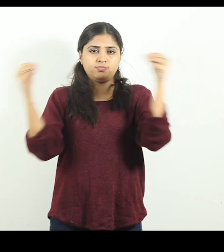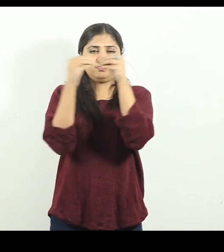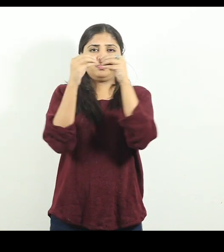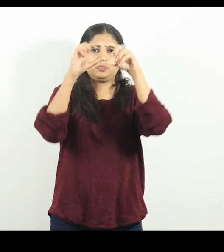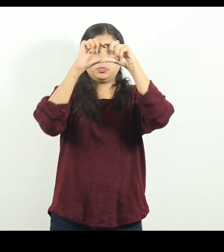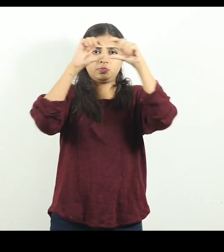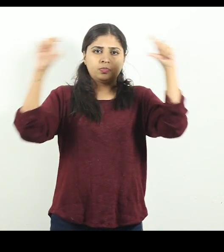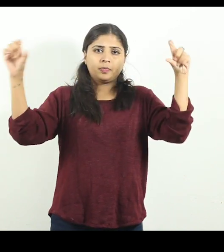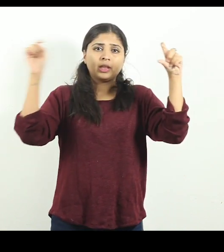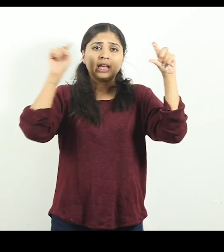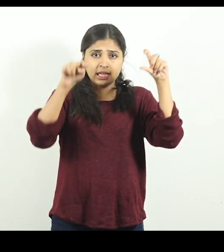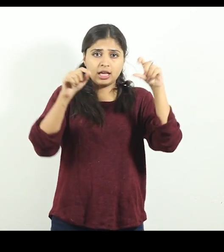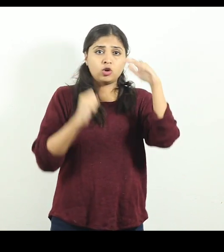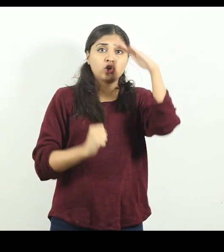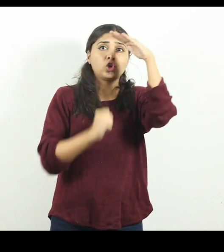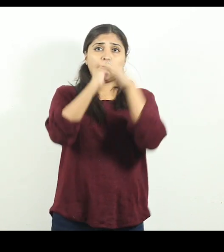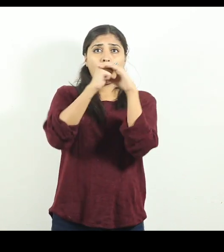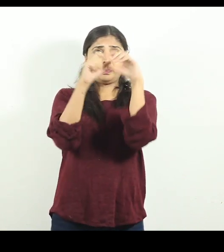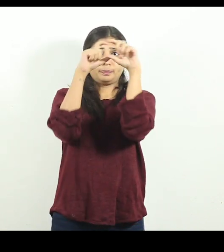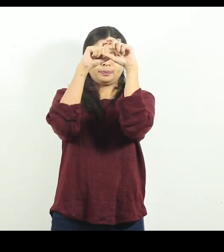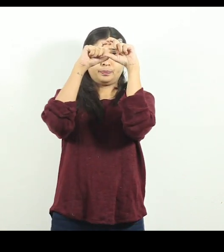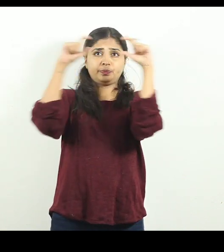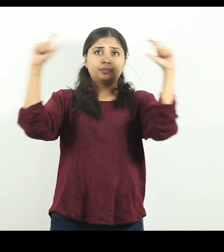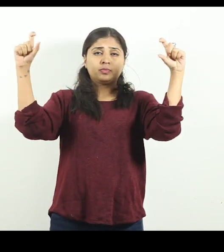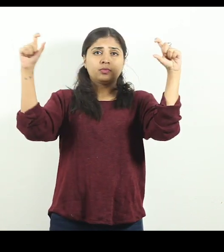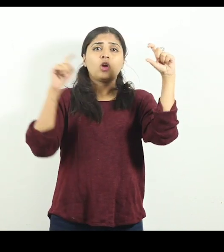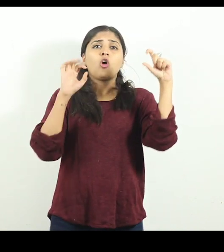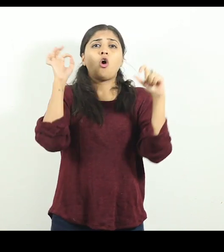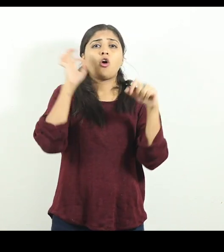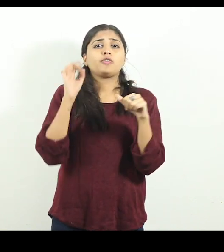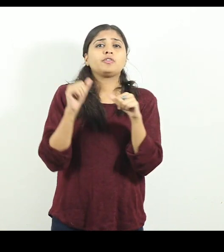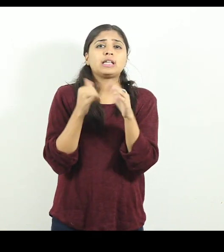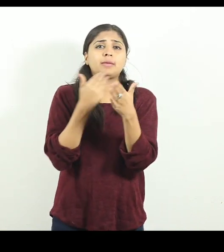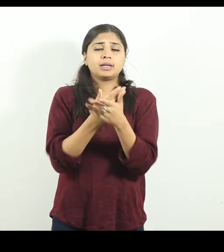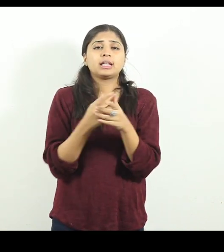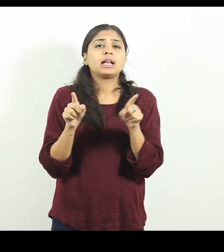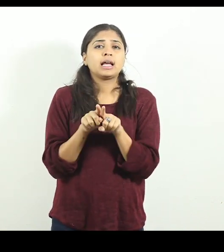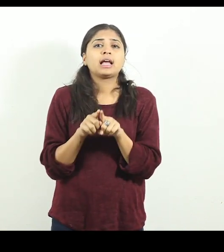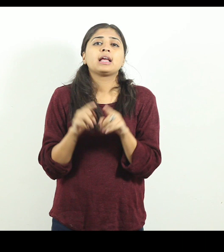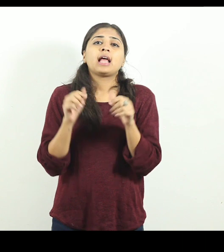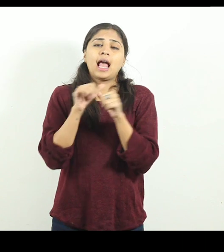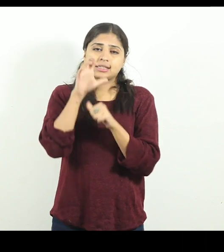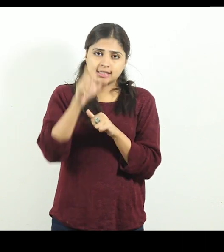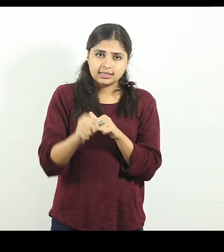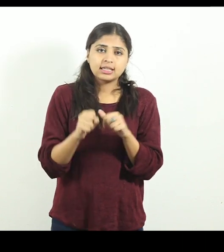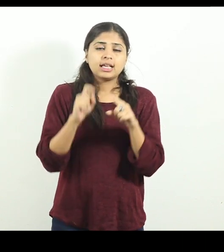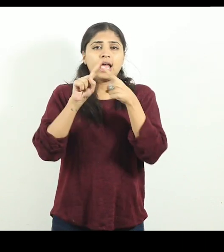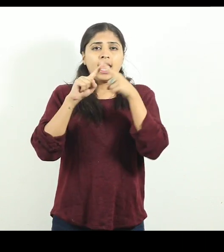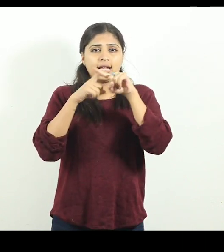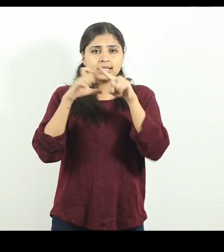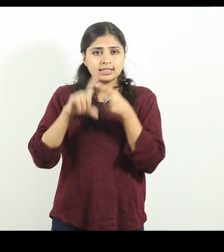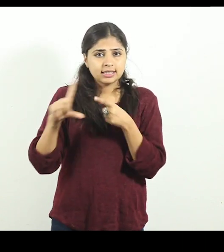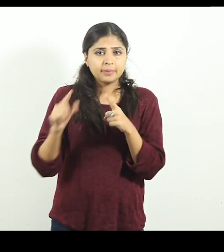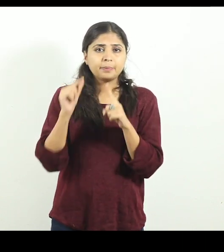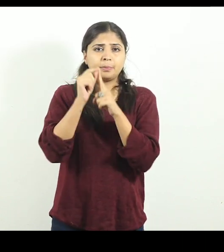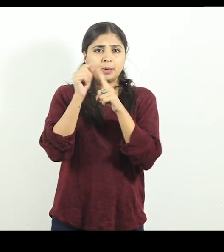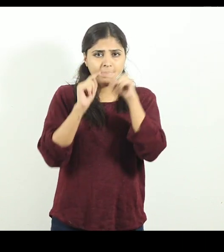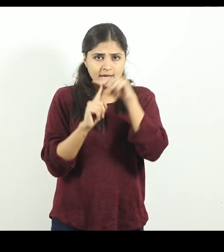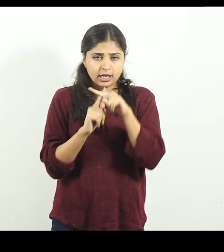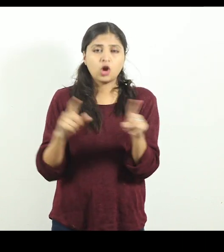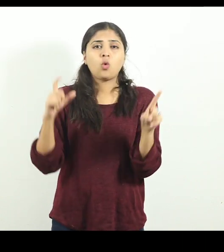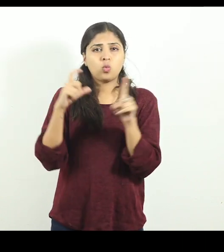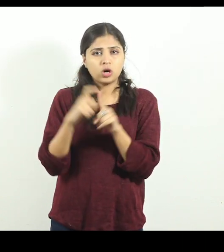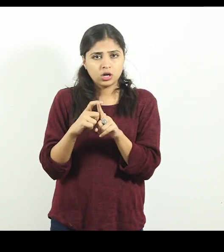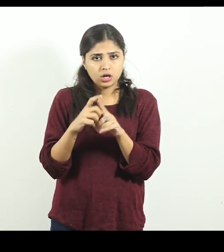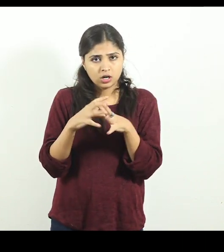is located at the top of the screen in Office applications such as Access, Excel,